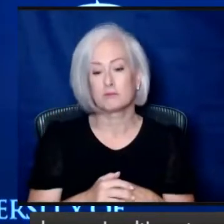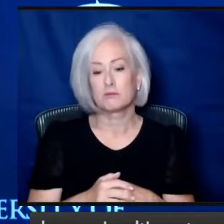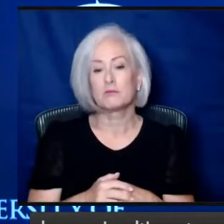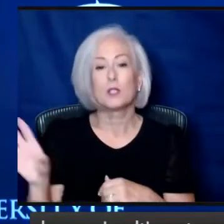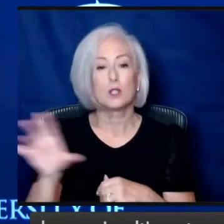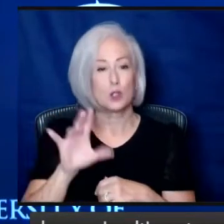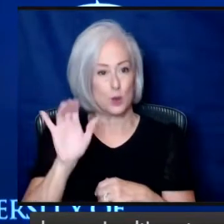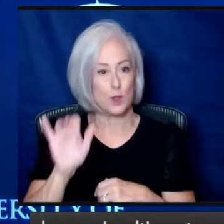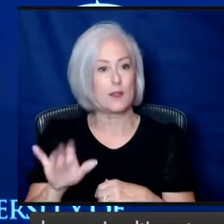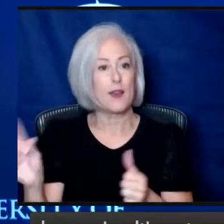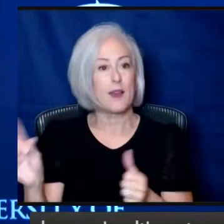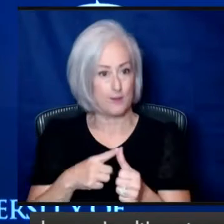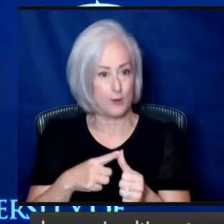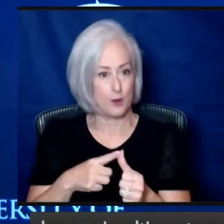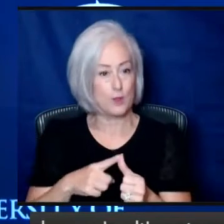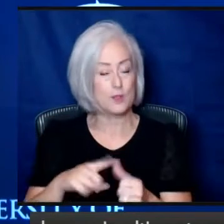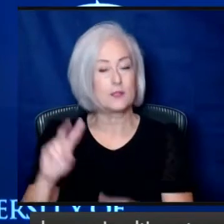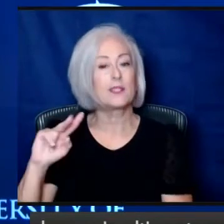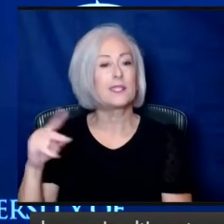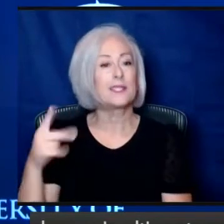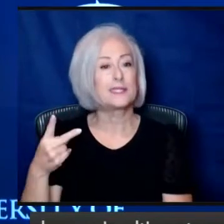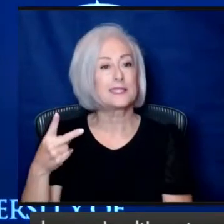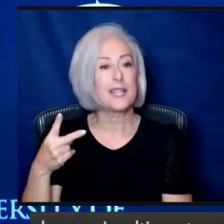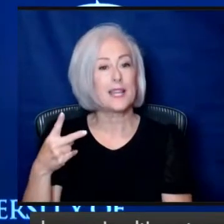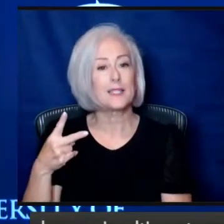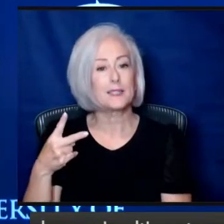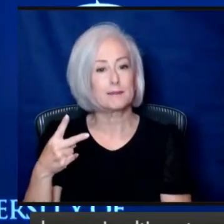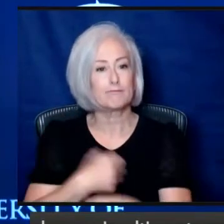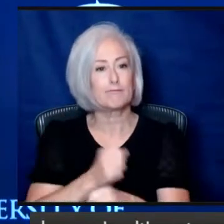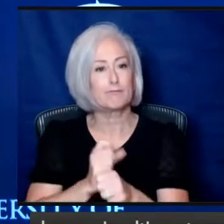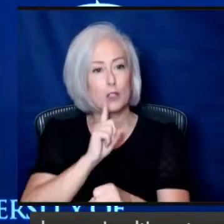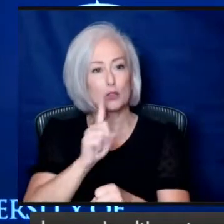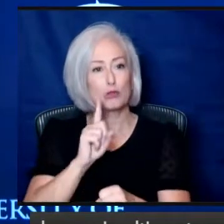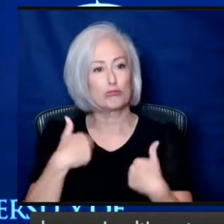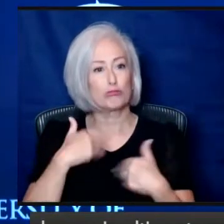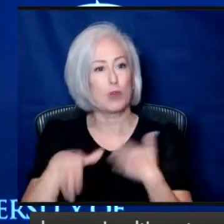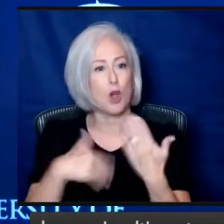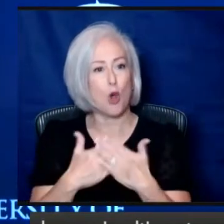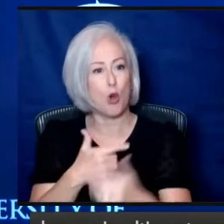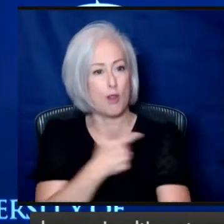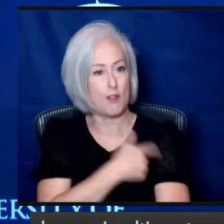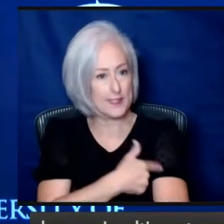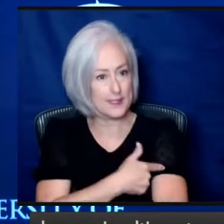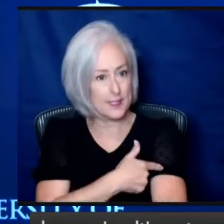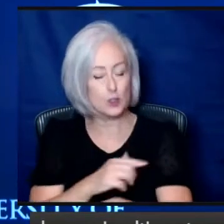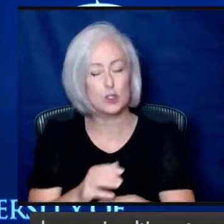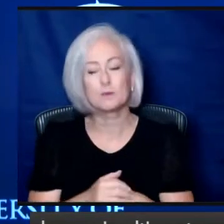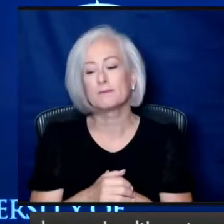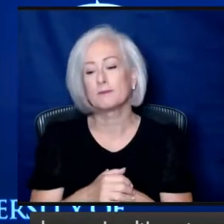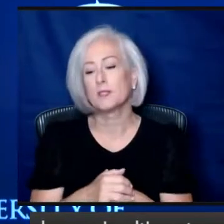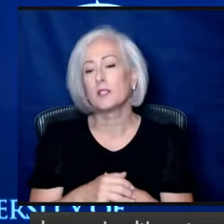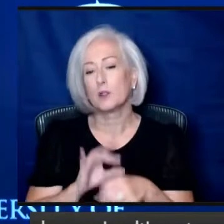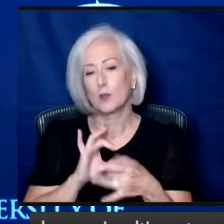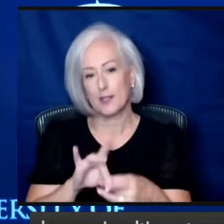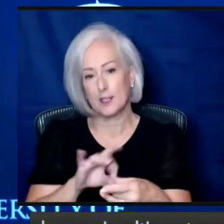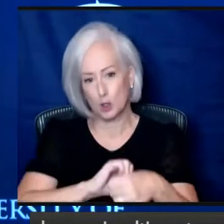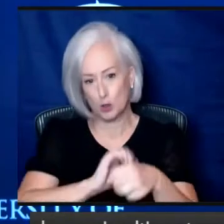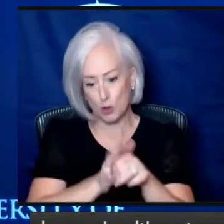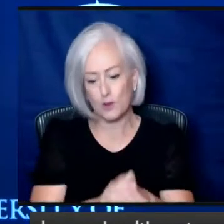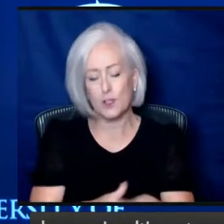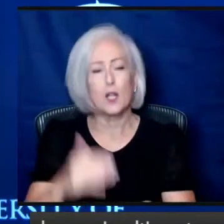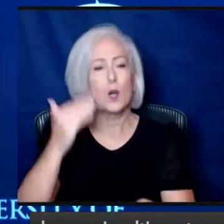The next thing is obviously being up to date with vaccination. And then just doing all of those things. We know that cases are increasing. We know the